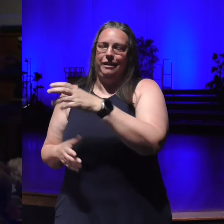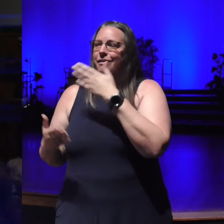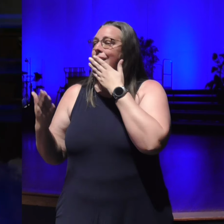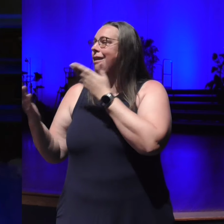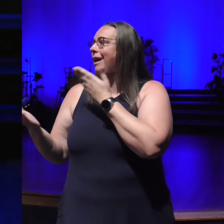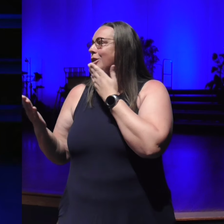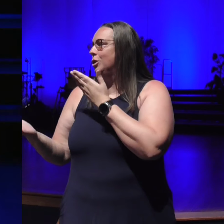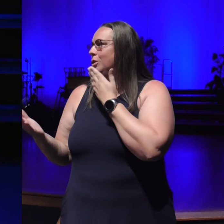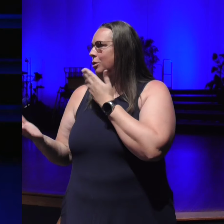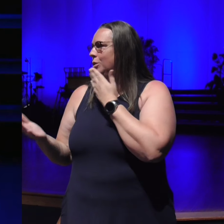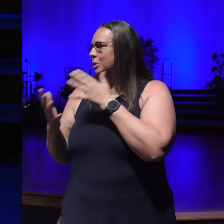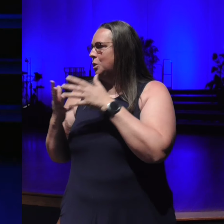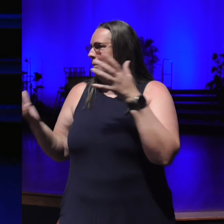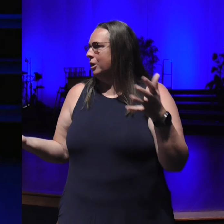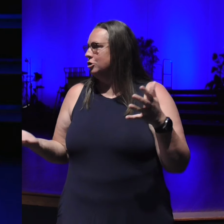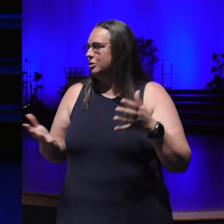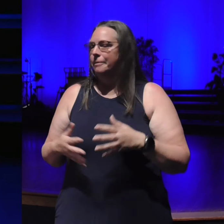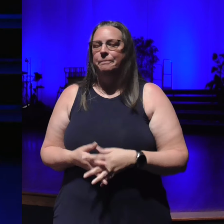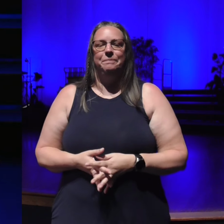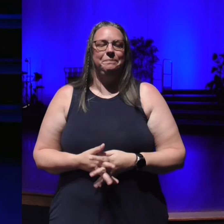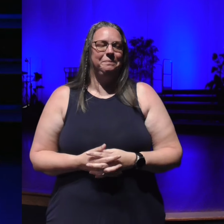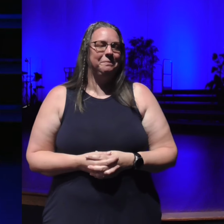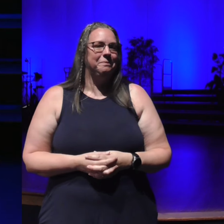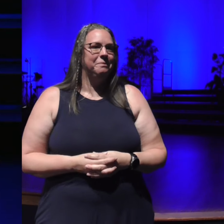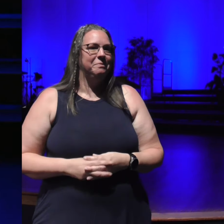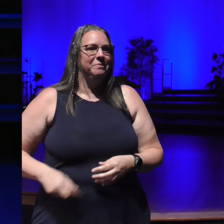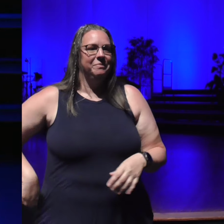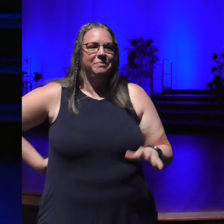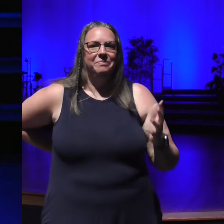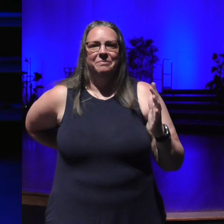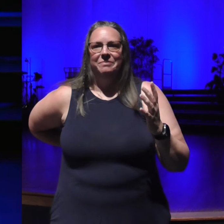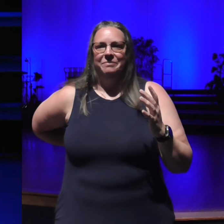all that the healing ministry does. Thank you.